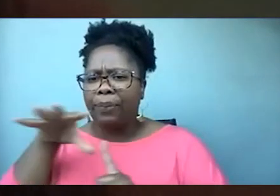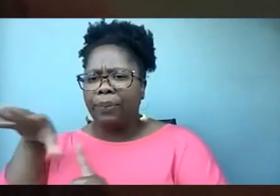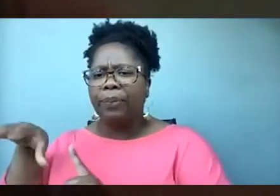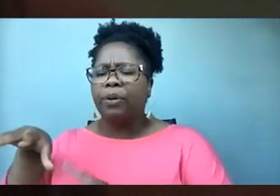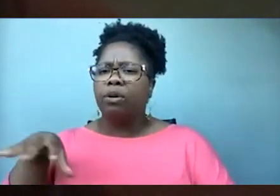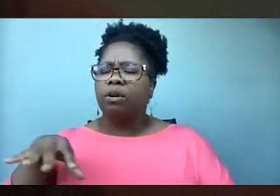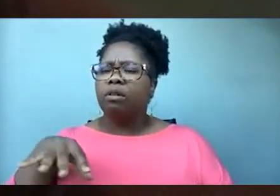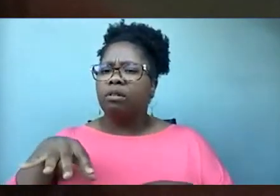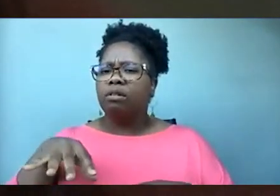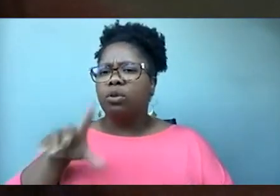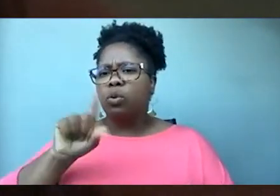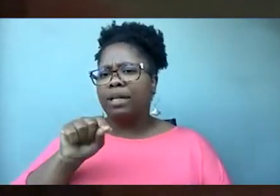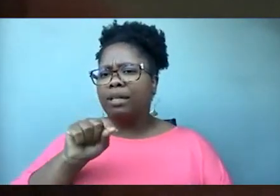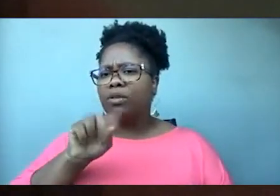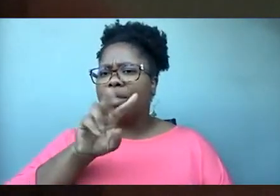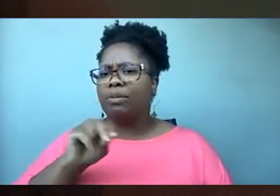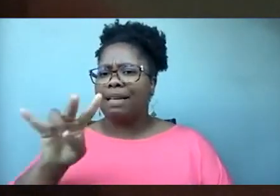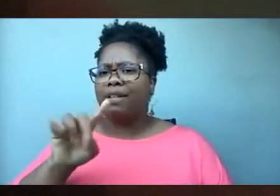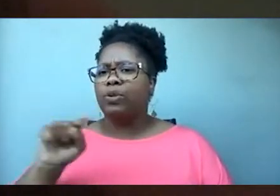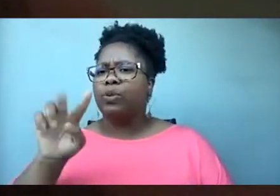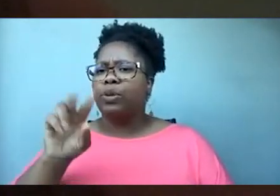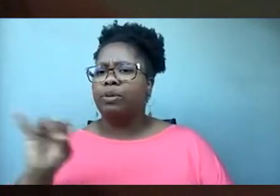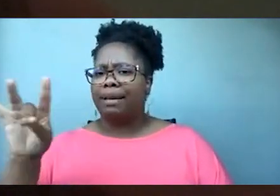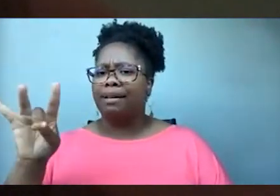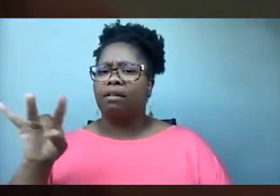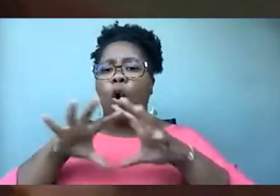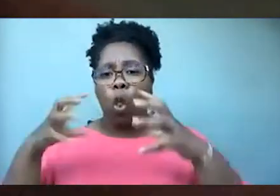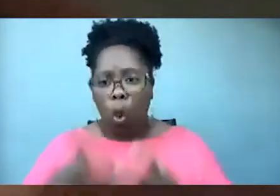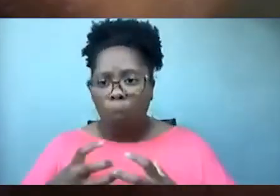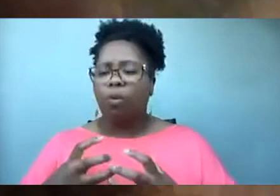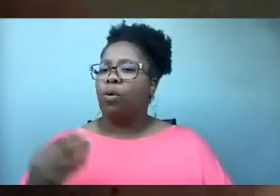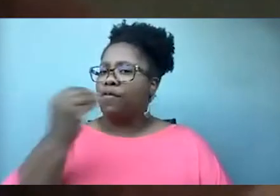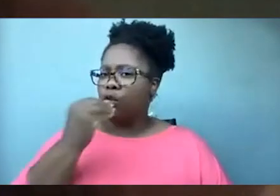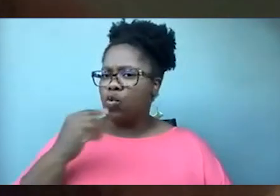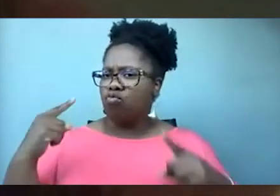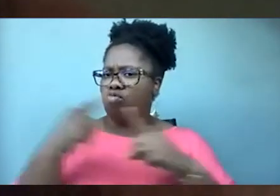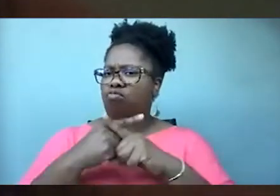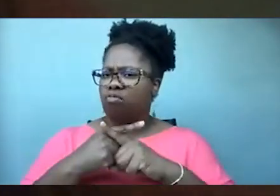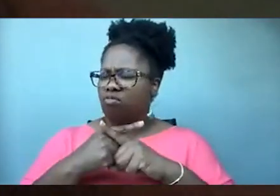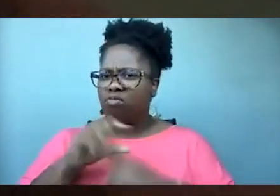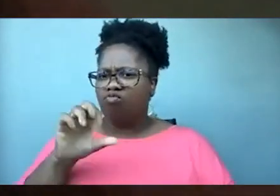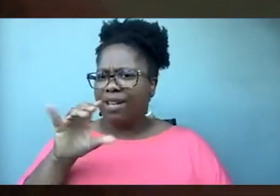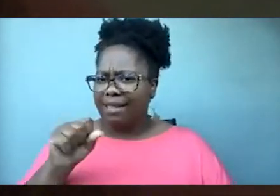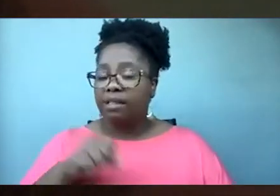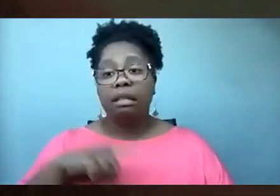where prices on cereal crops increased food prices worldwide